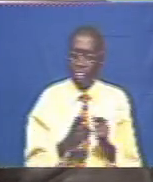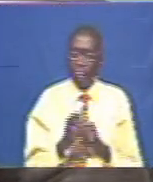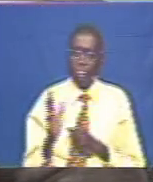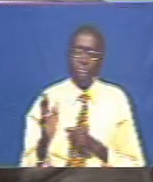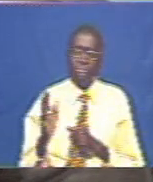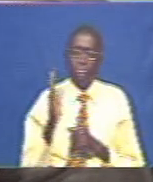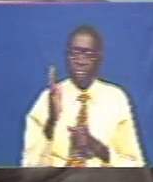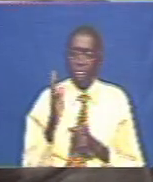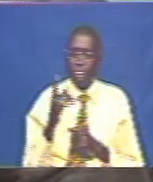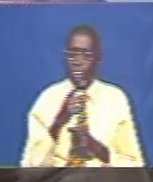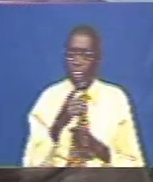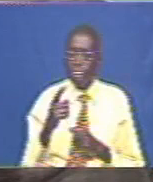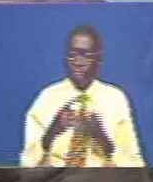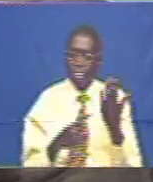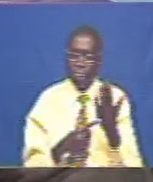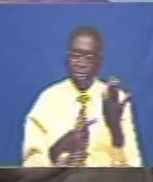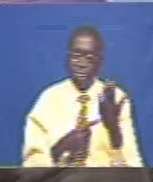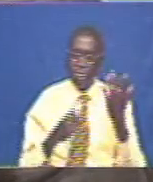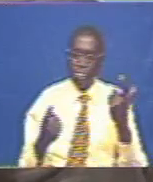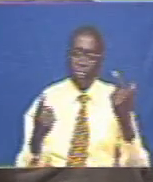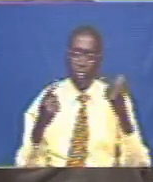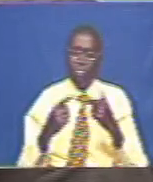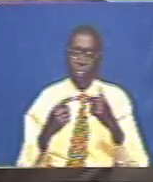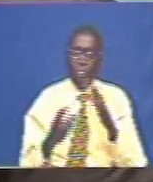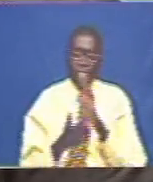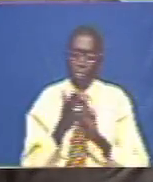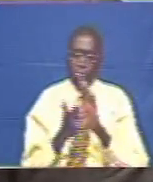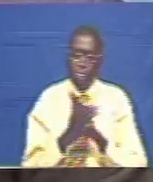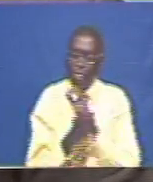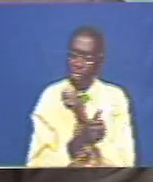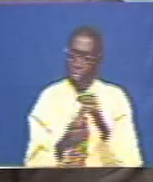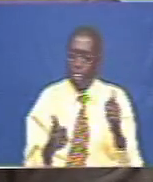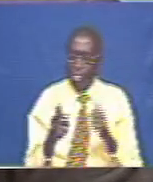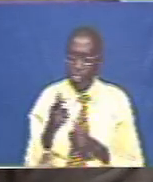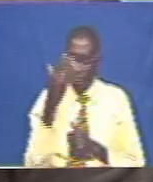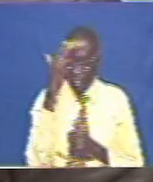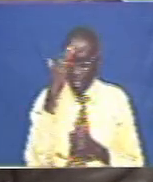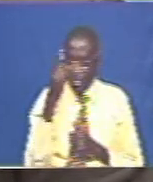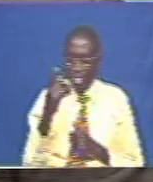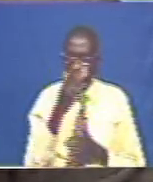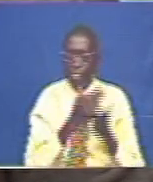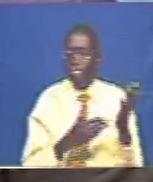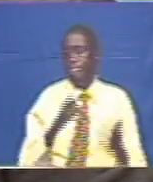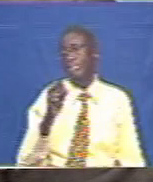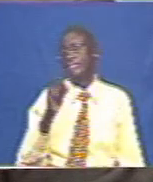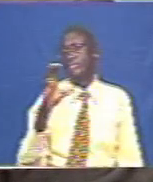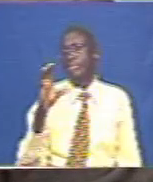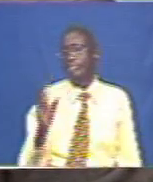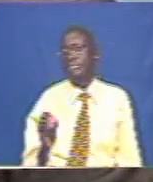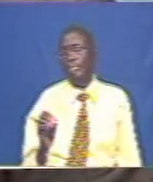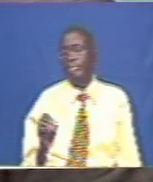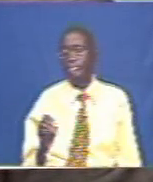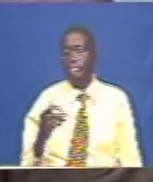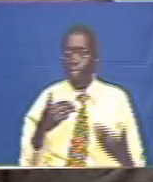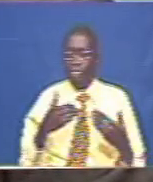in terms of technology, we are coming up extremely very well. Mm-hmm. And you know that some of our circles are managing